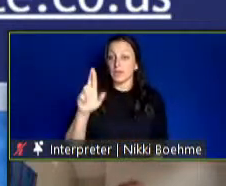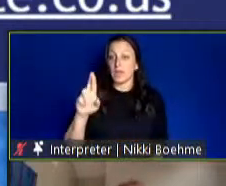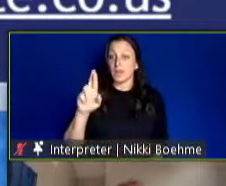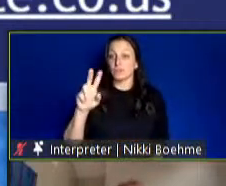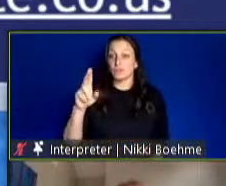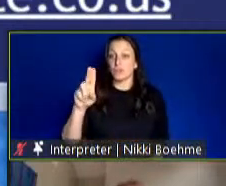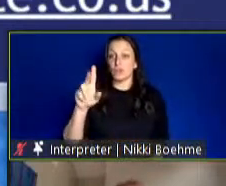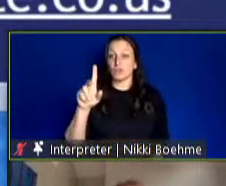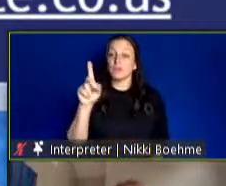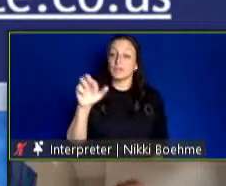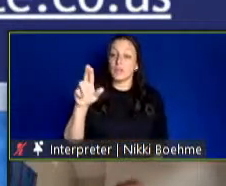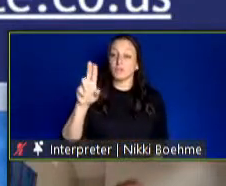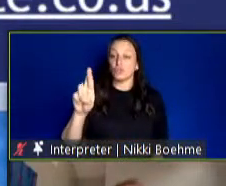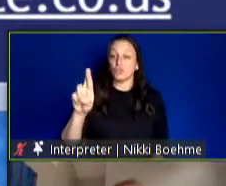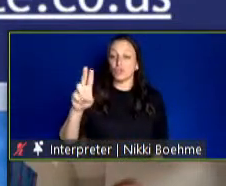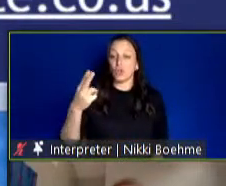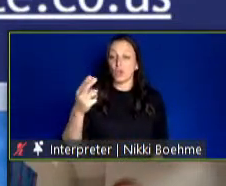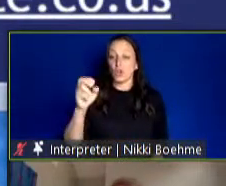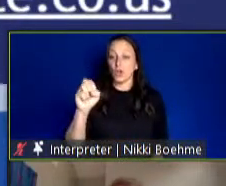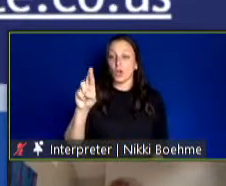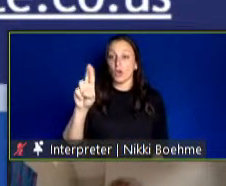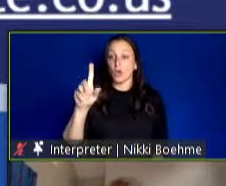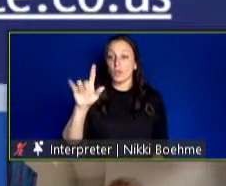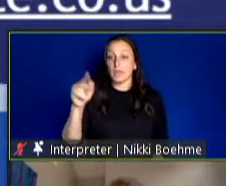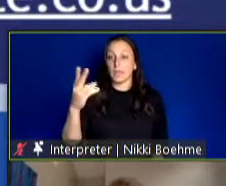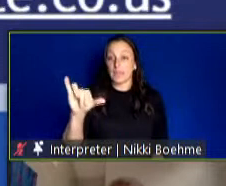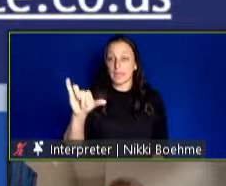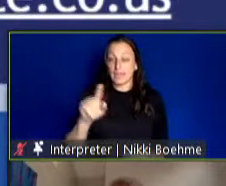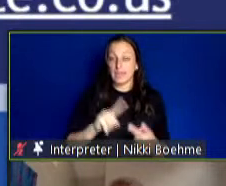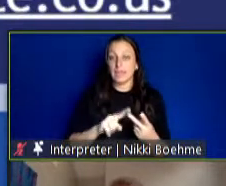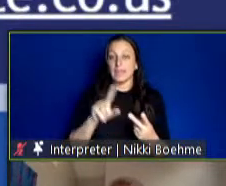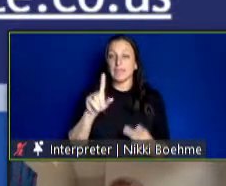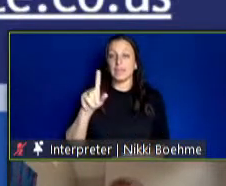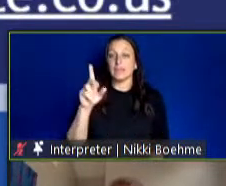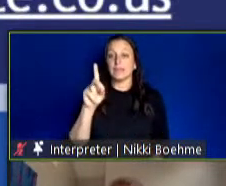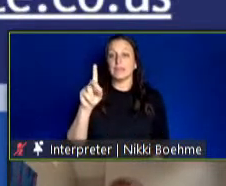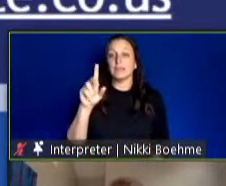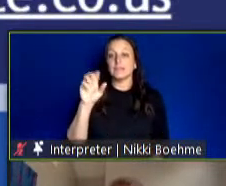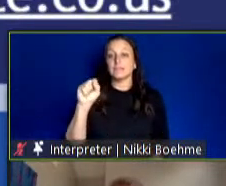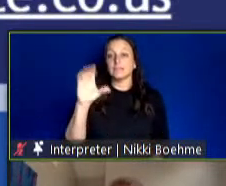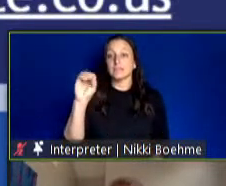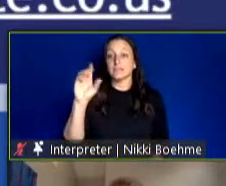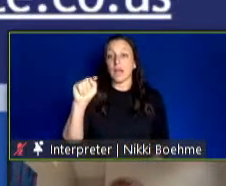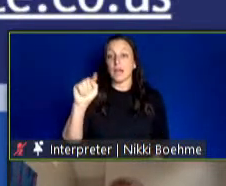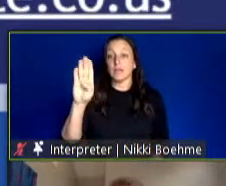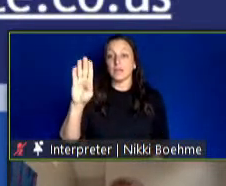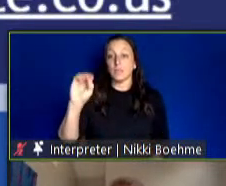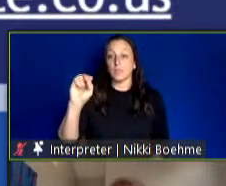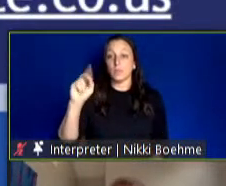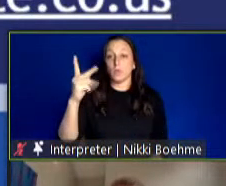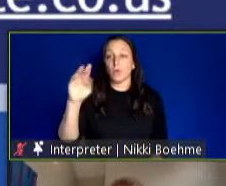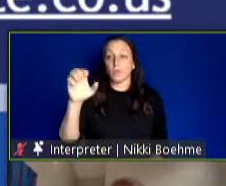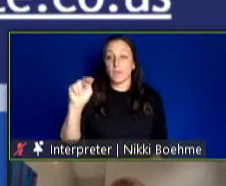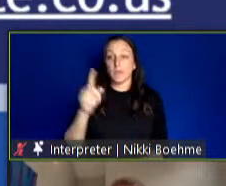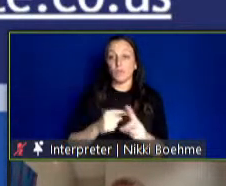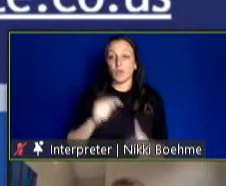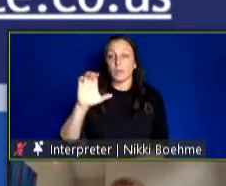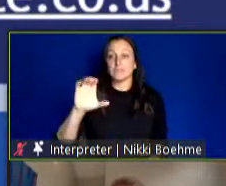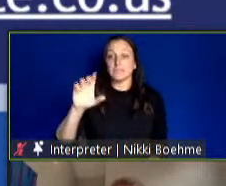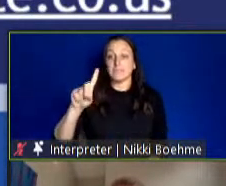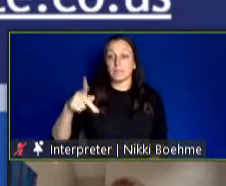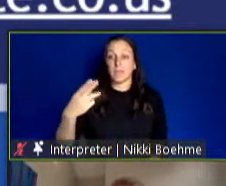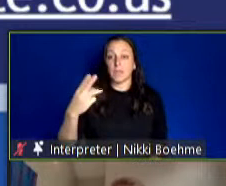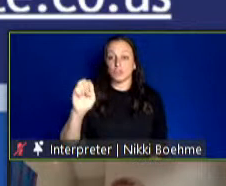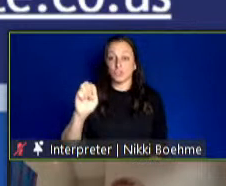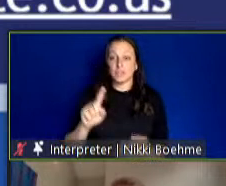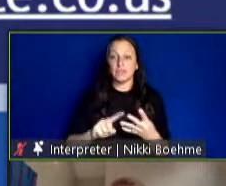our state epidemiologist from CDPHE, Scott Bookman, our COVID-19 incident commander, CDPHE, Casey Carlton,